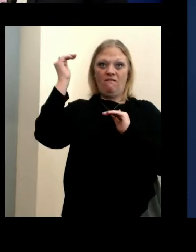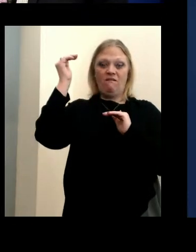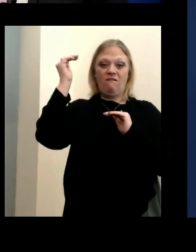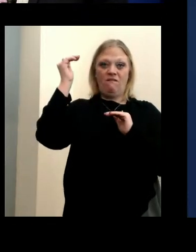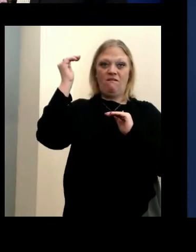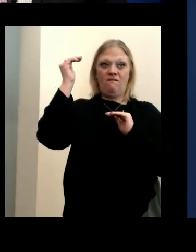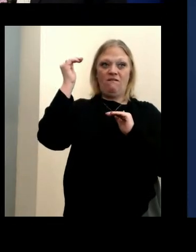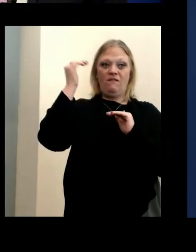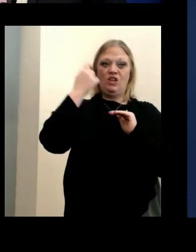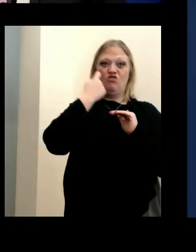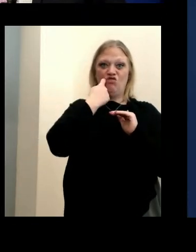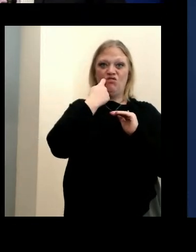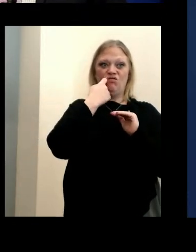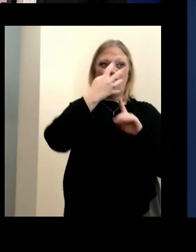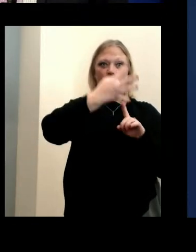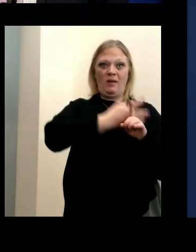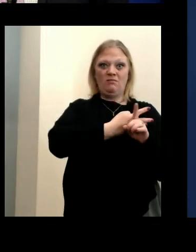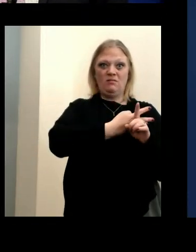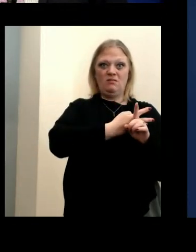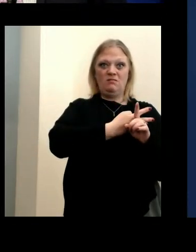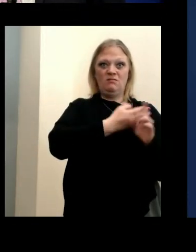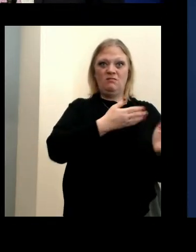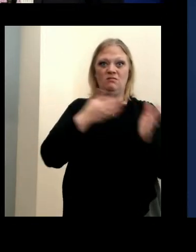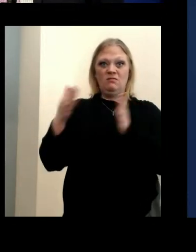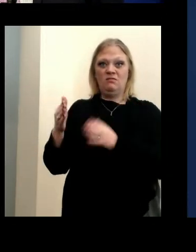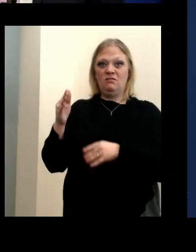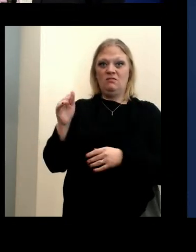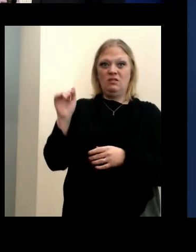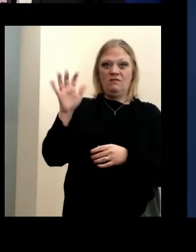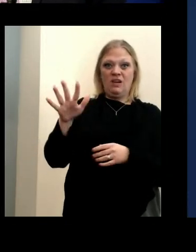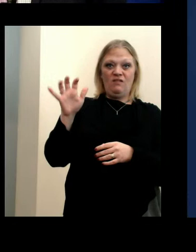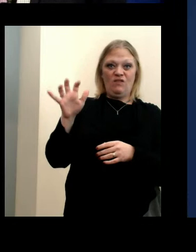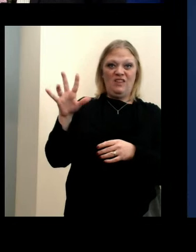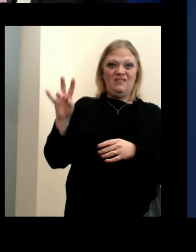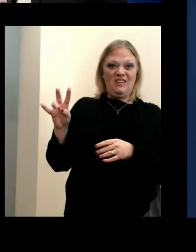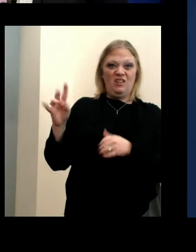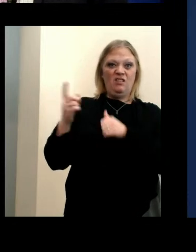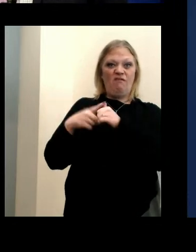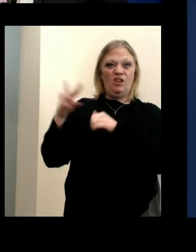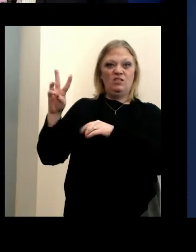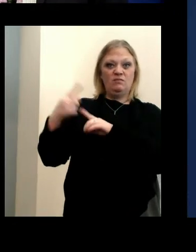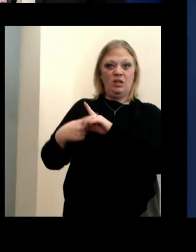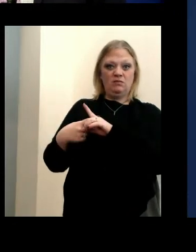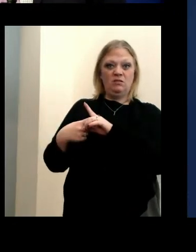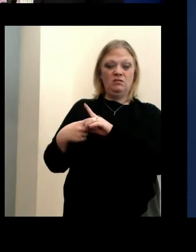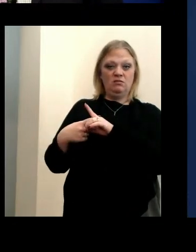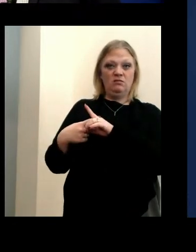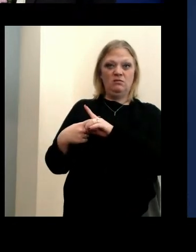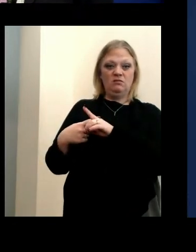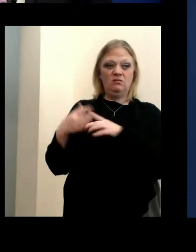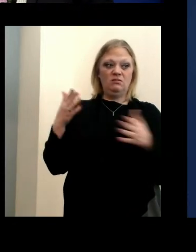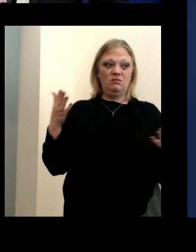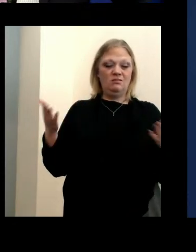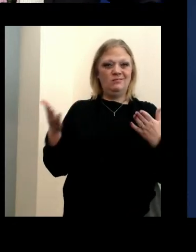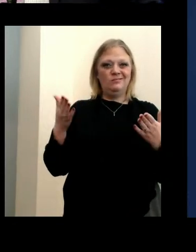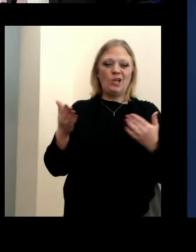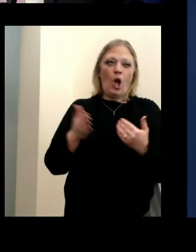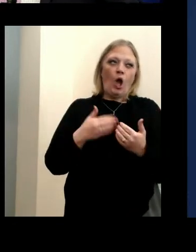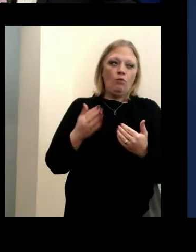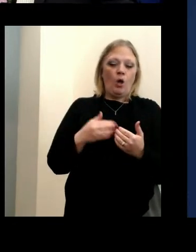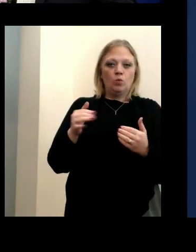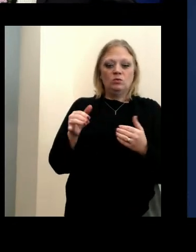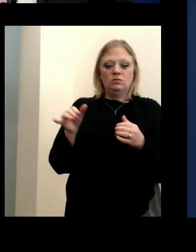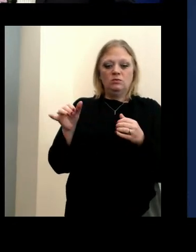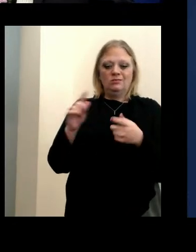4 months than the 557 that died in the first 6 months. And the same goes, though it's almost identical, but it's still a